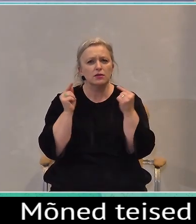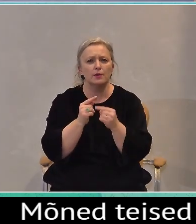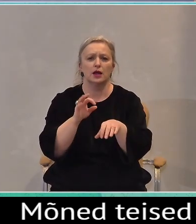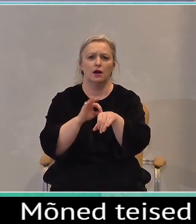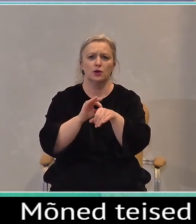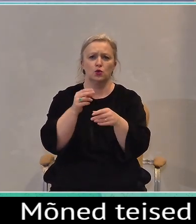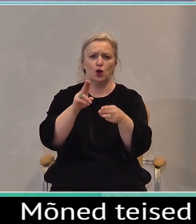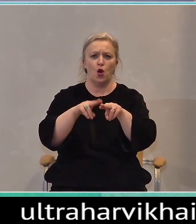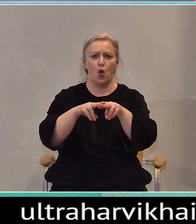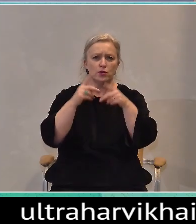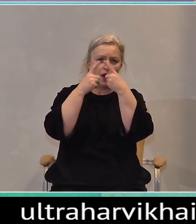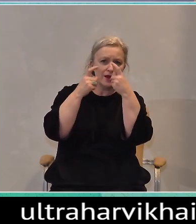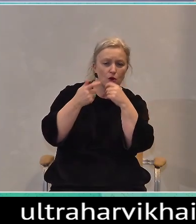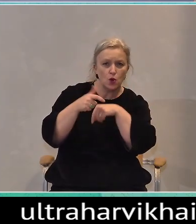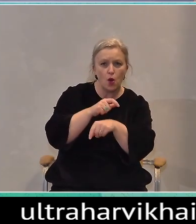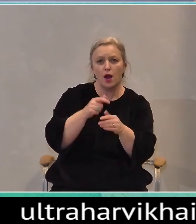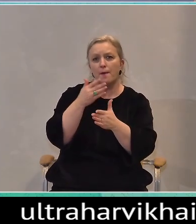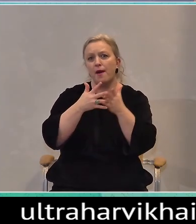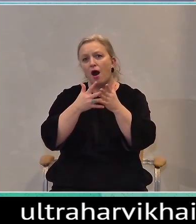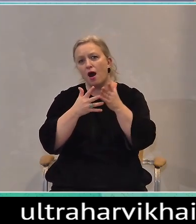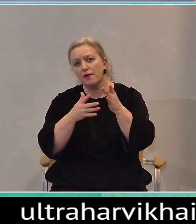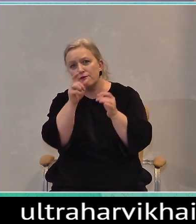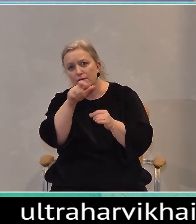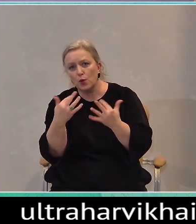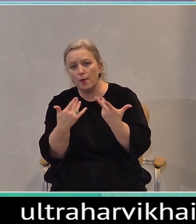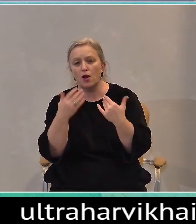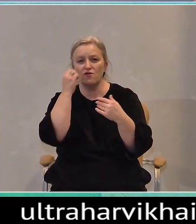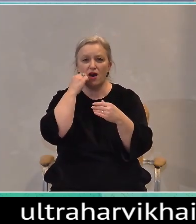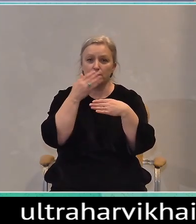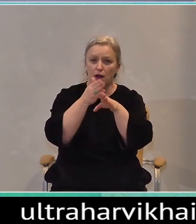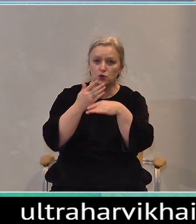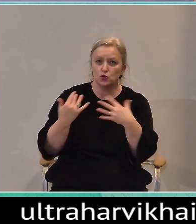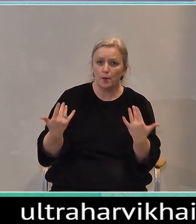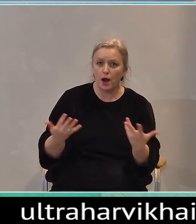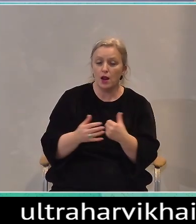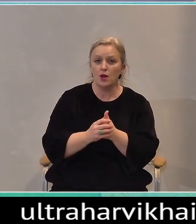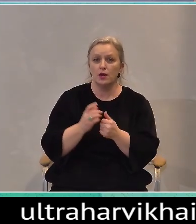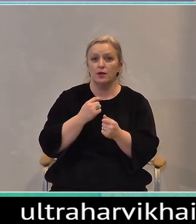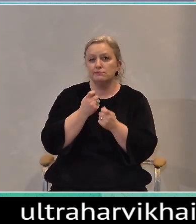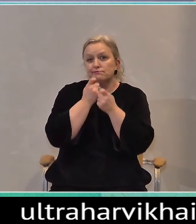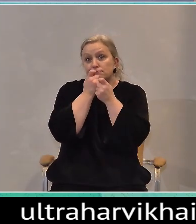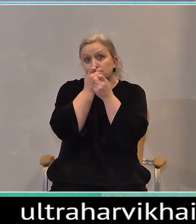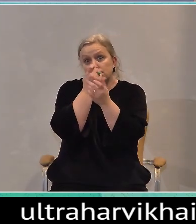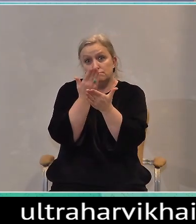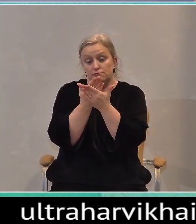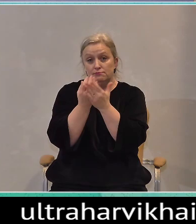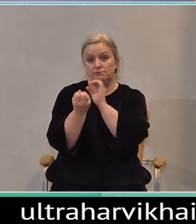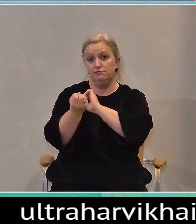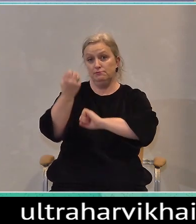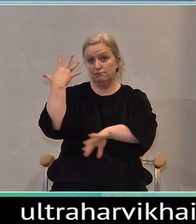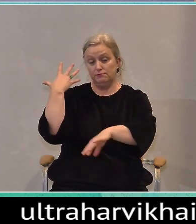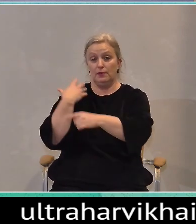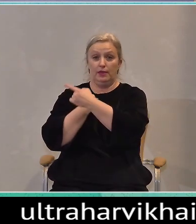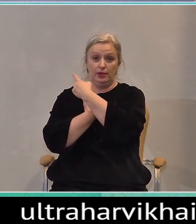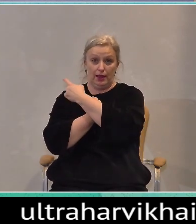pharmaceutical manufacturers or medical specialists looking for information for specific hereditary diseases